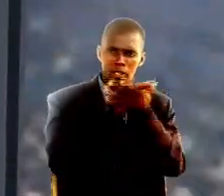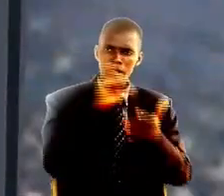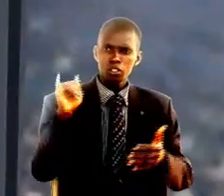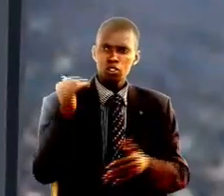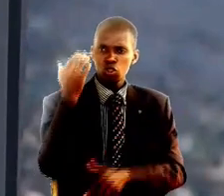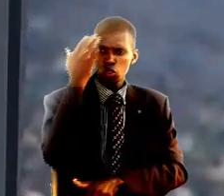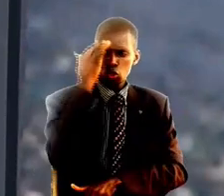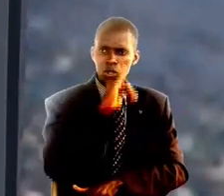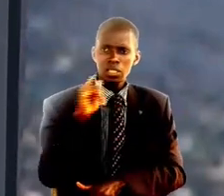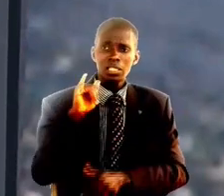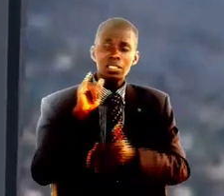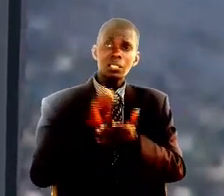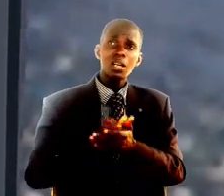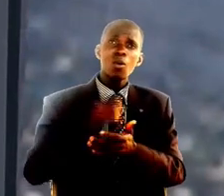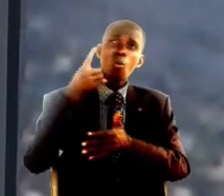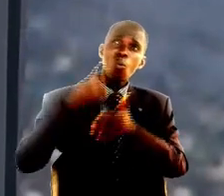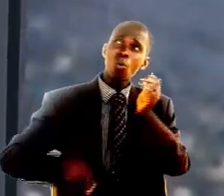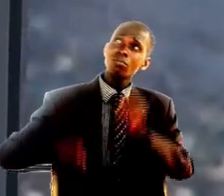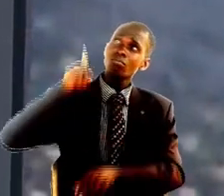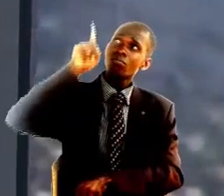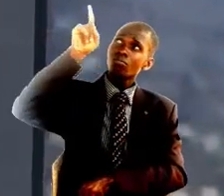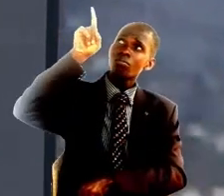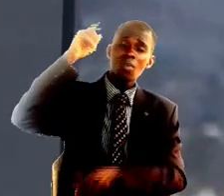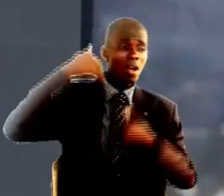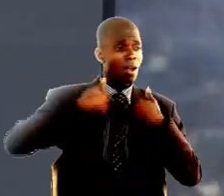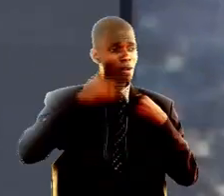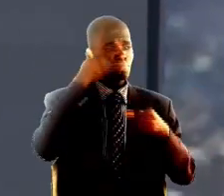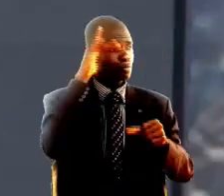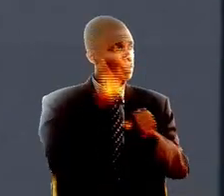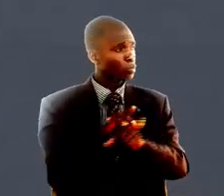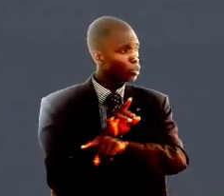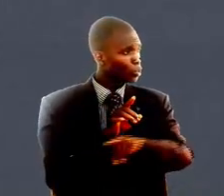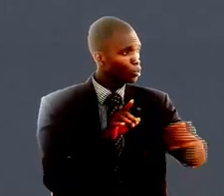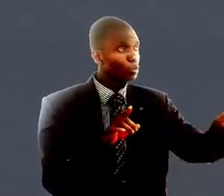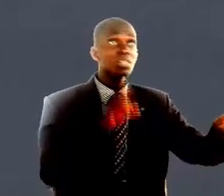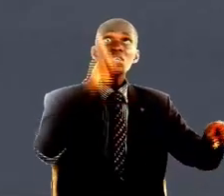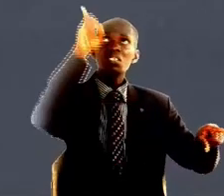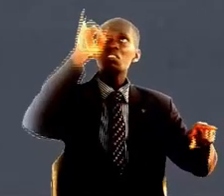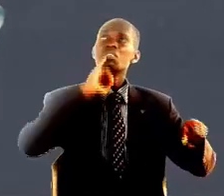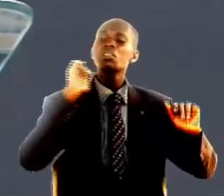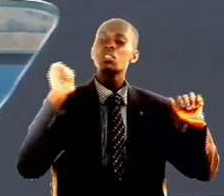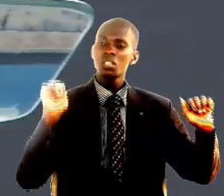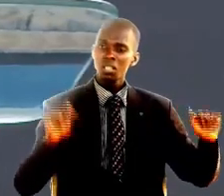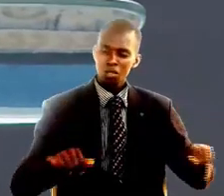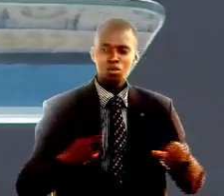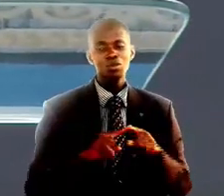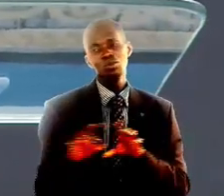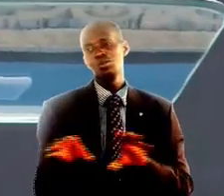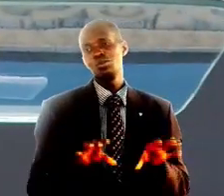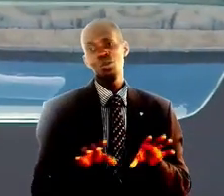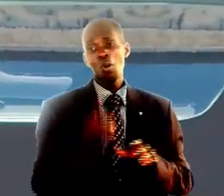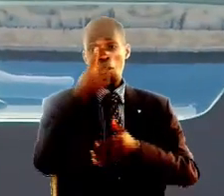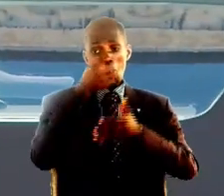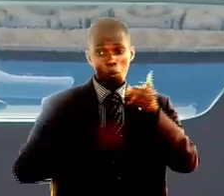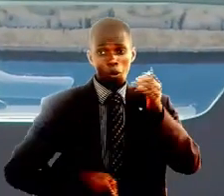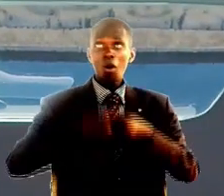promised, he was able also to perform. What God